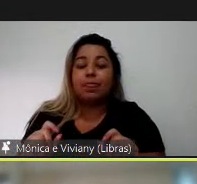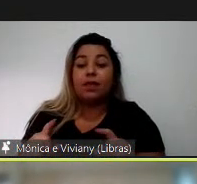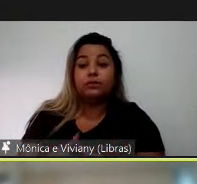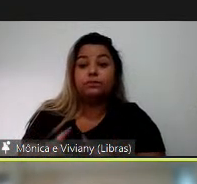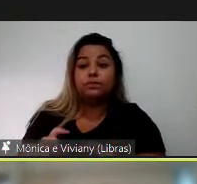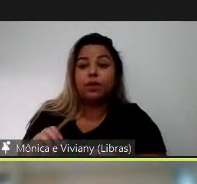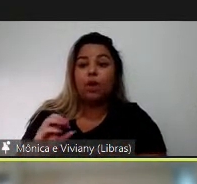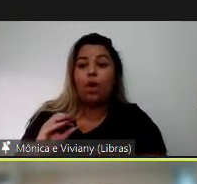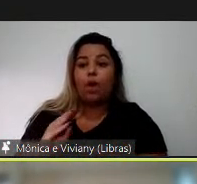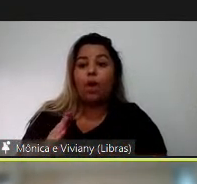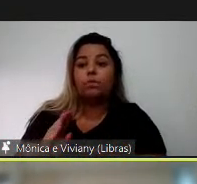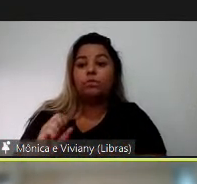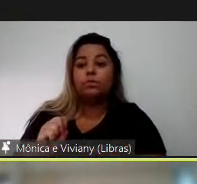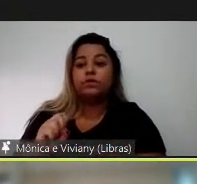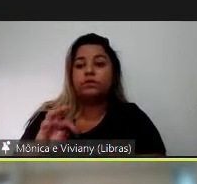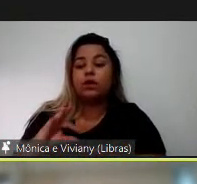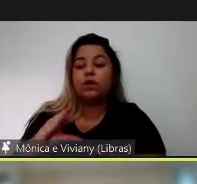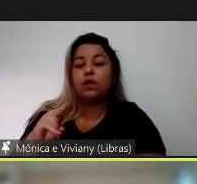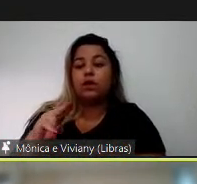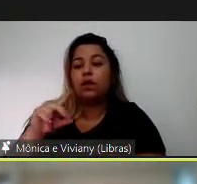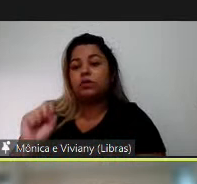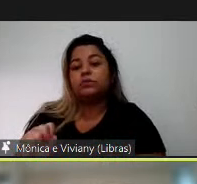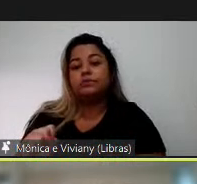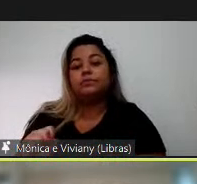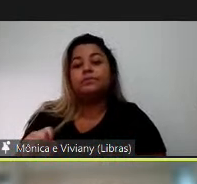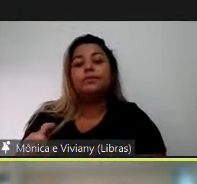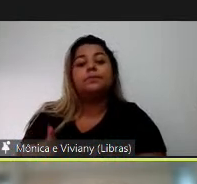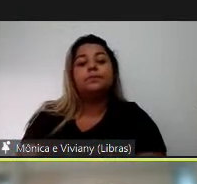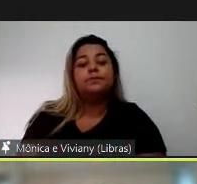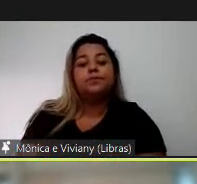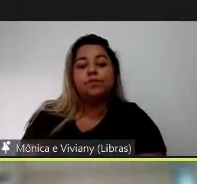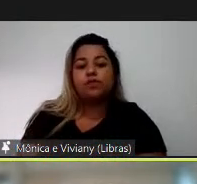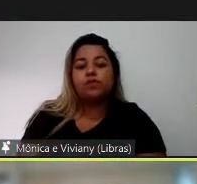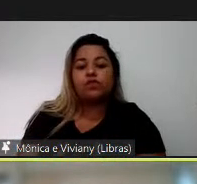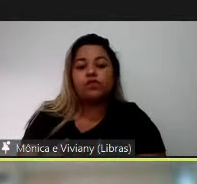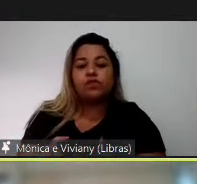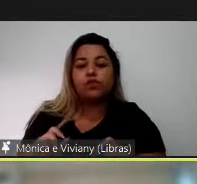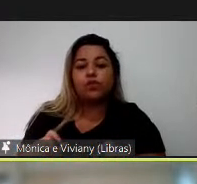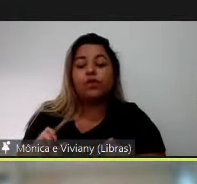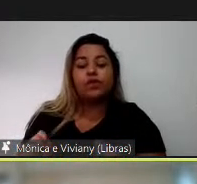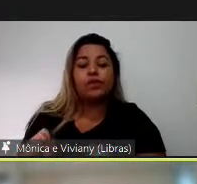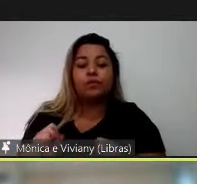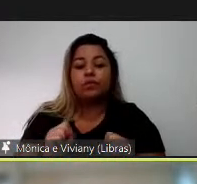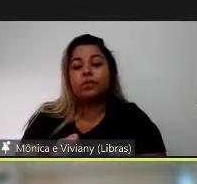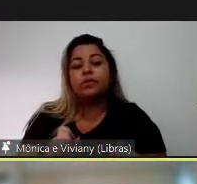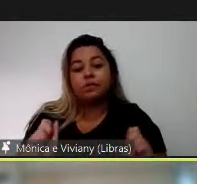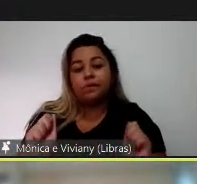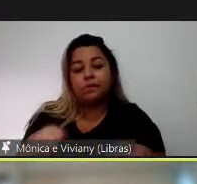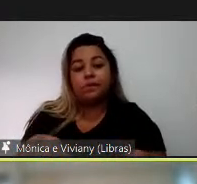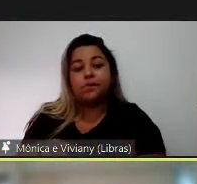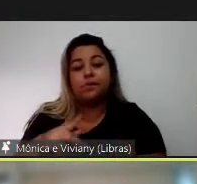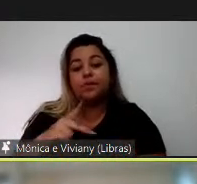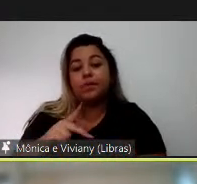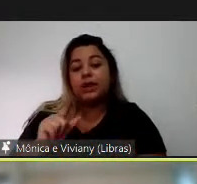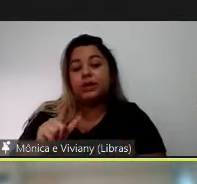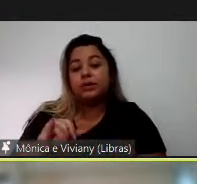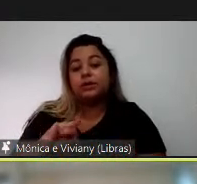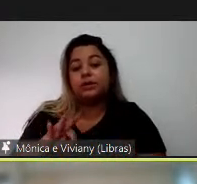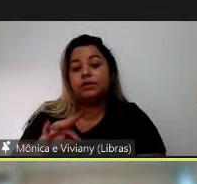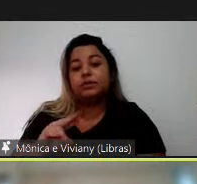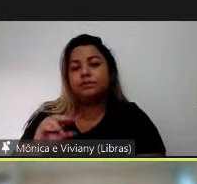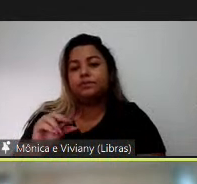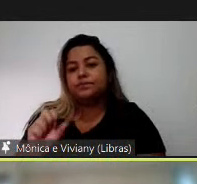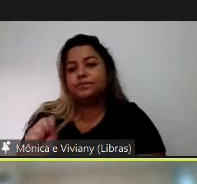identifying facilitators, obstacles to make the adequate food, identify the users so that can